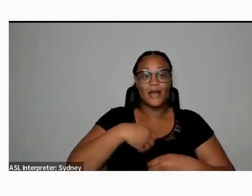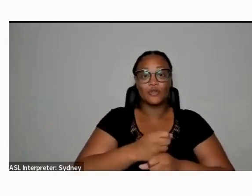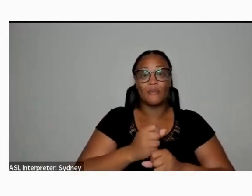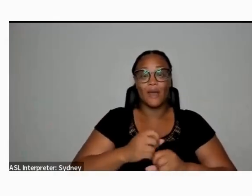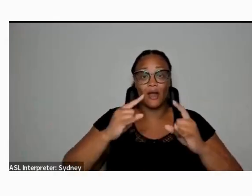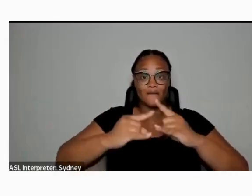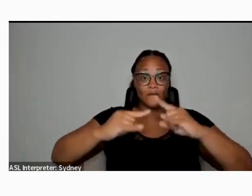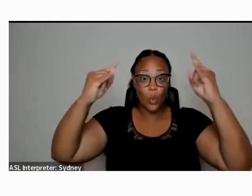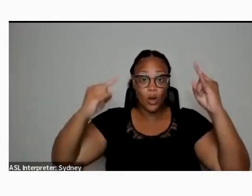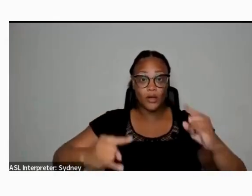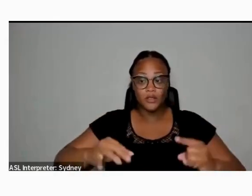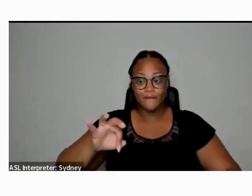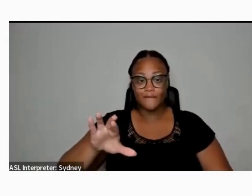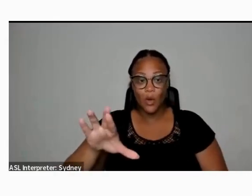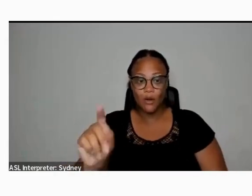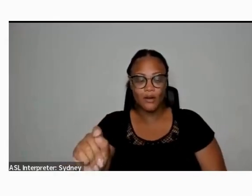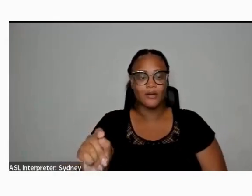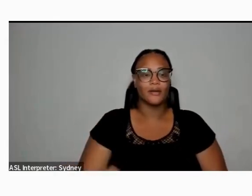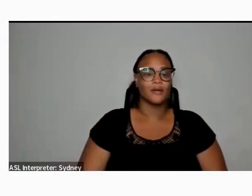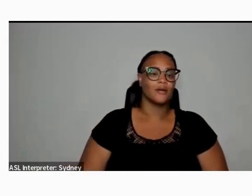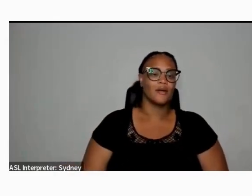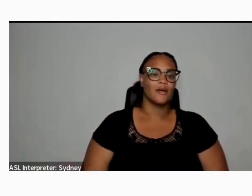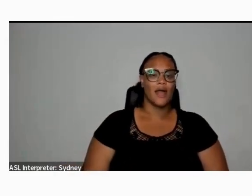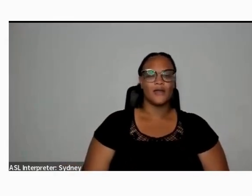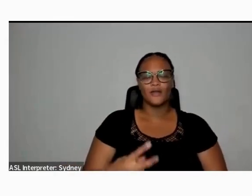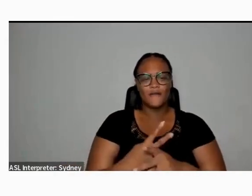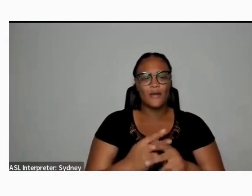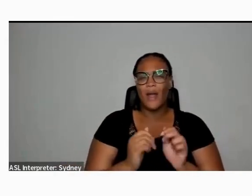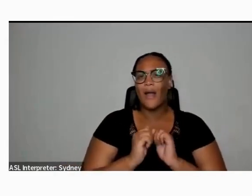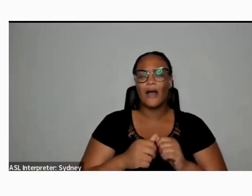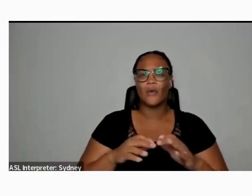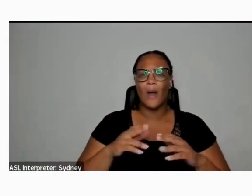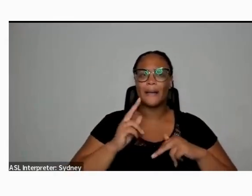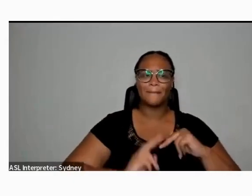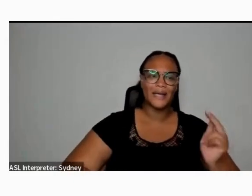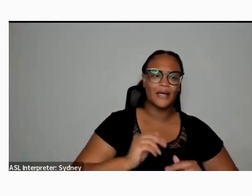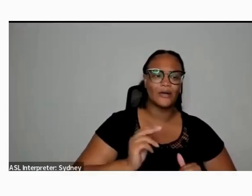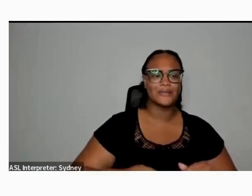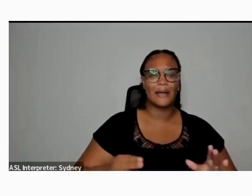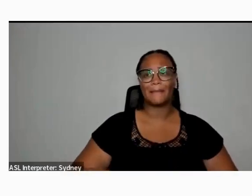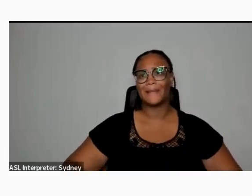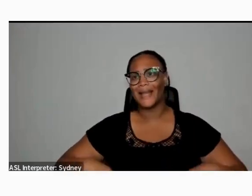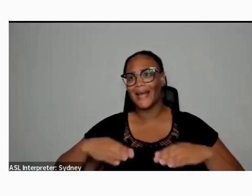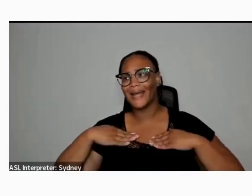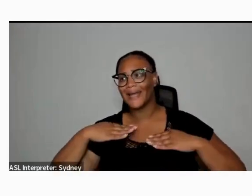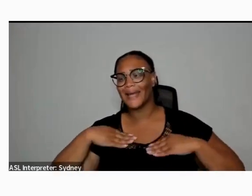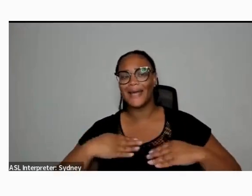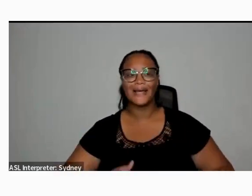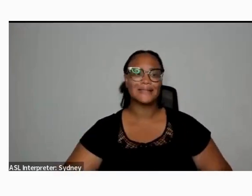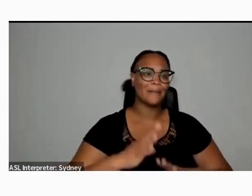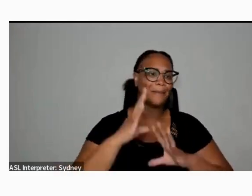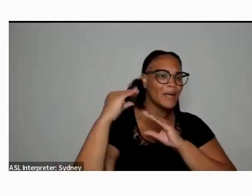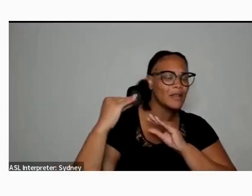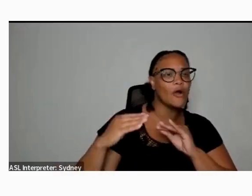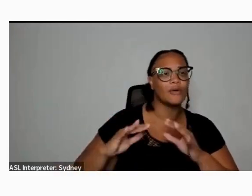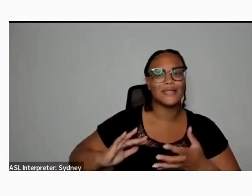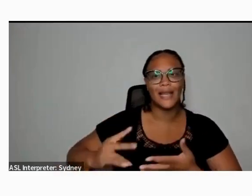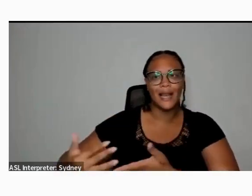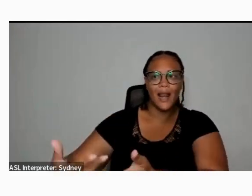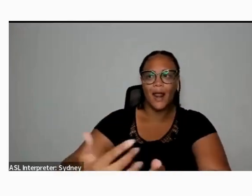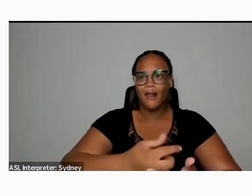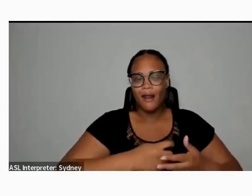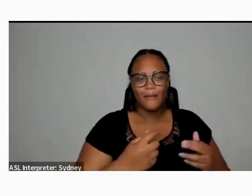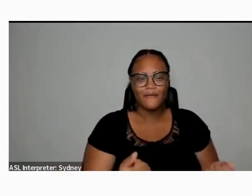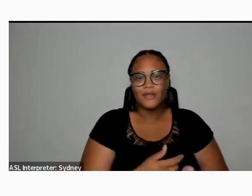of? Do we have it? Can we find pillows and blankets and all those kinds of things? So really think about those